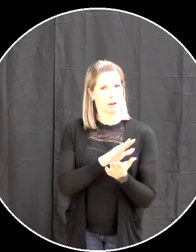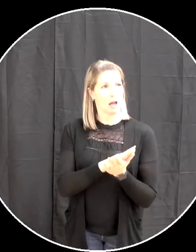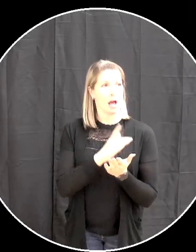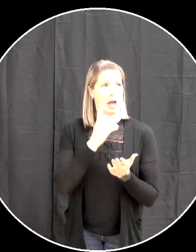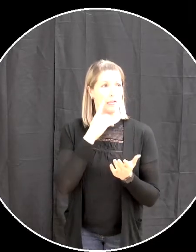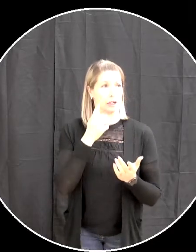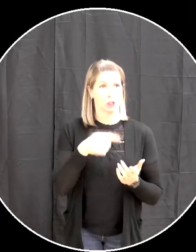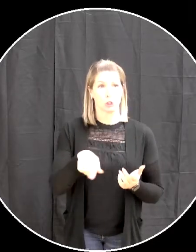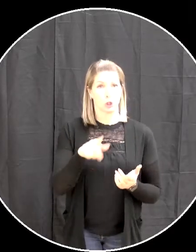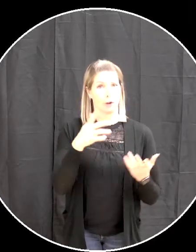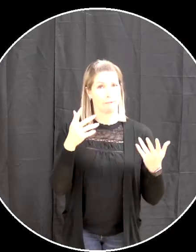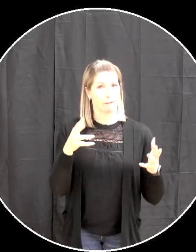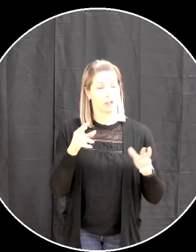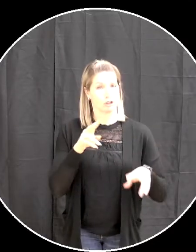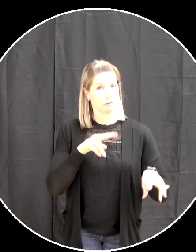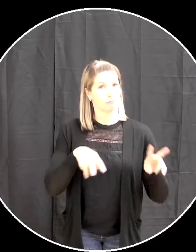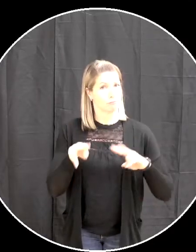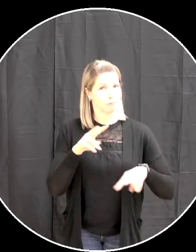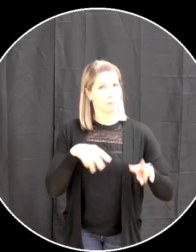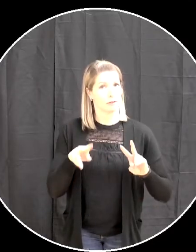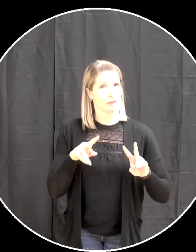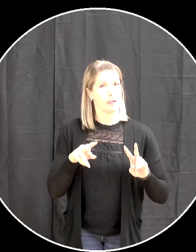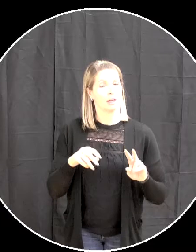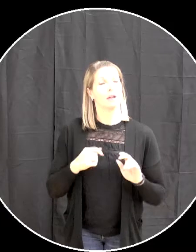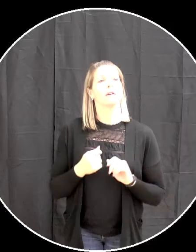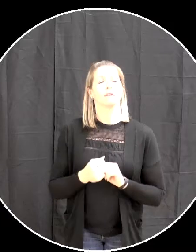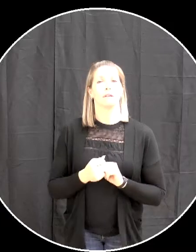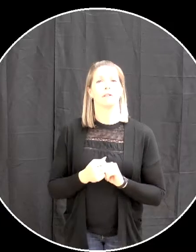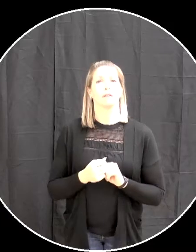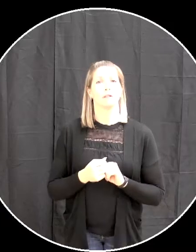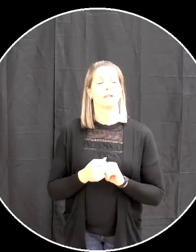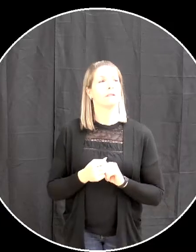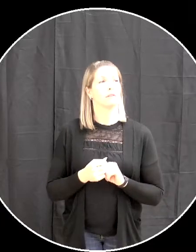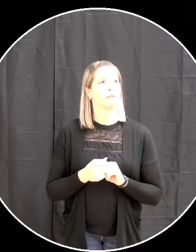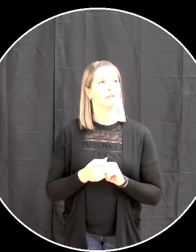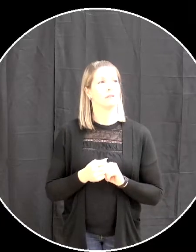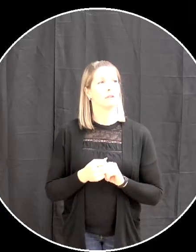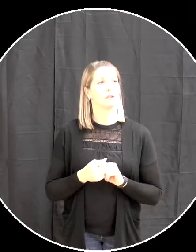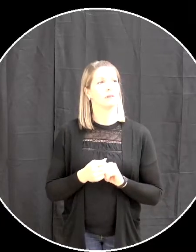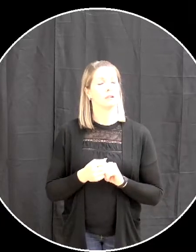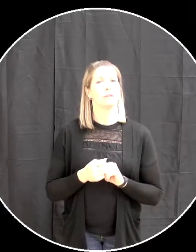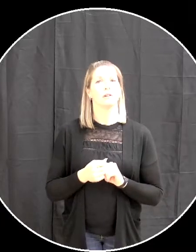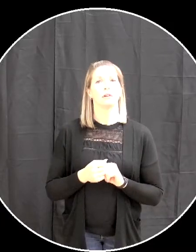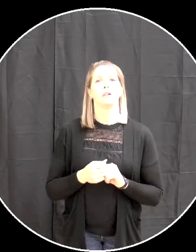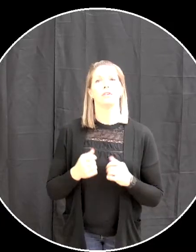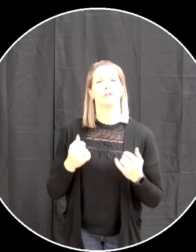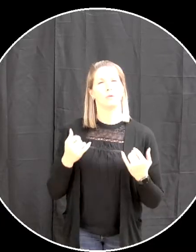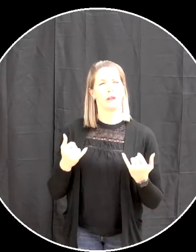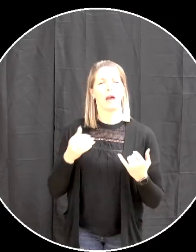highlight our audit and some of our procedures and kind of results of the procedures. So we'll